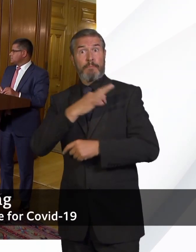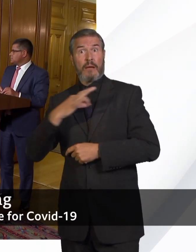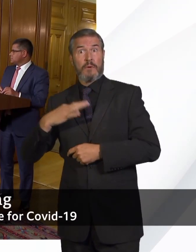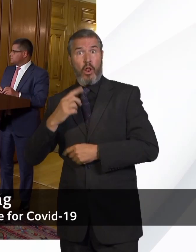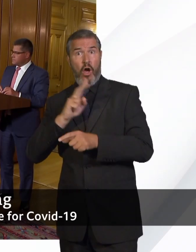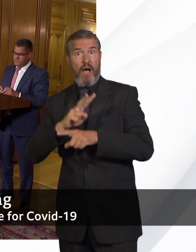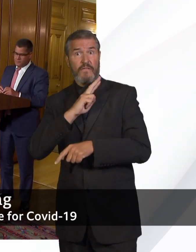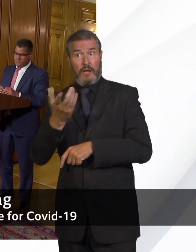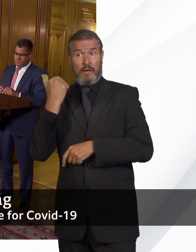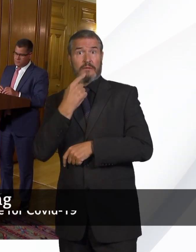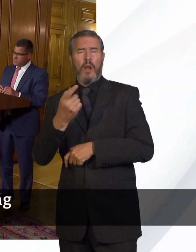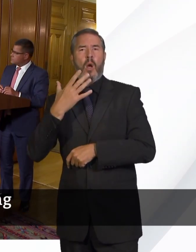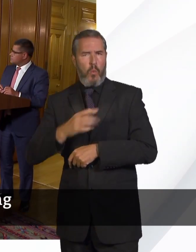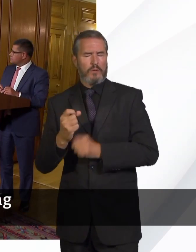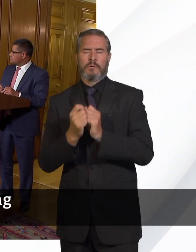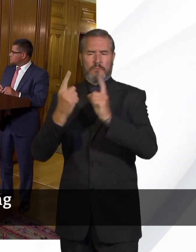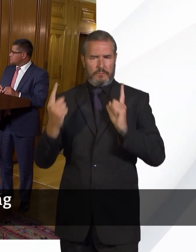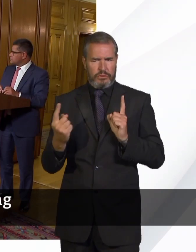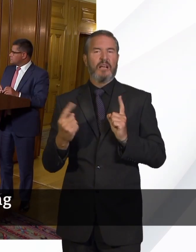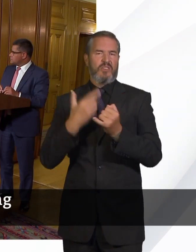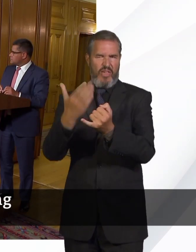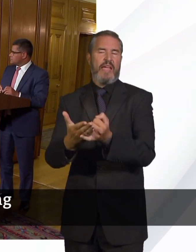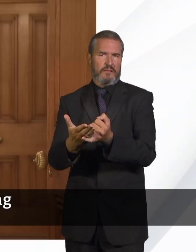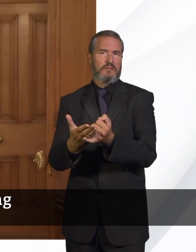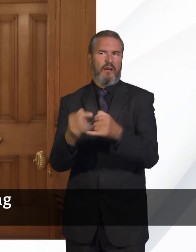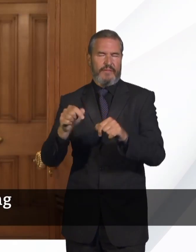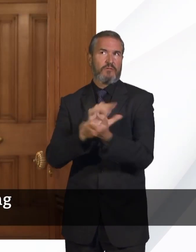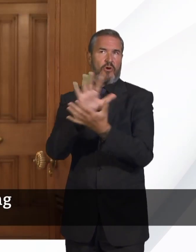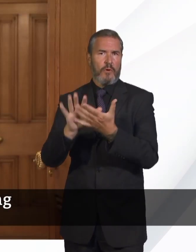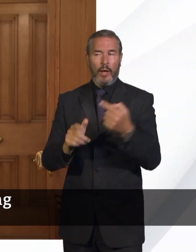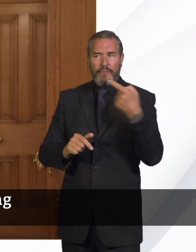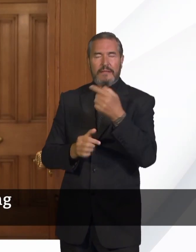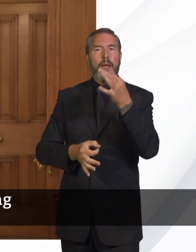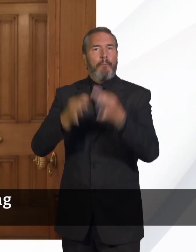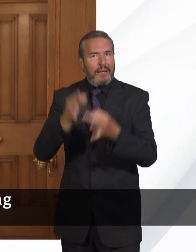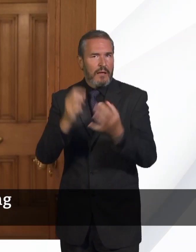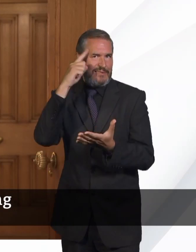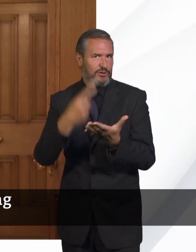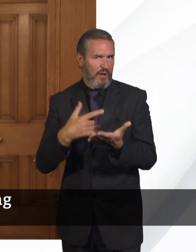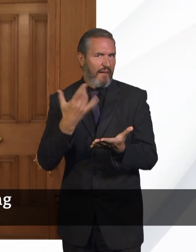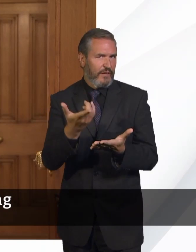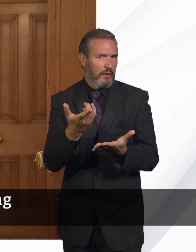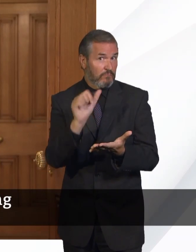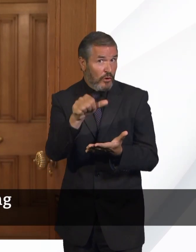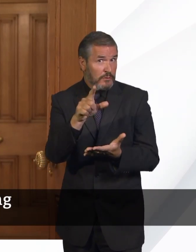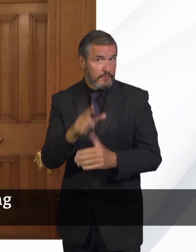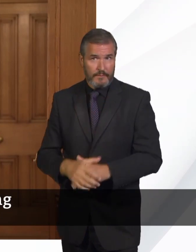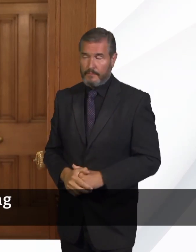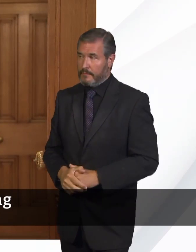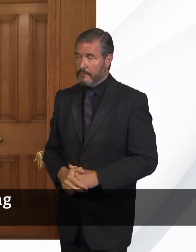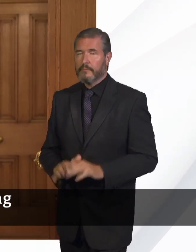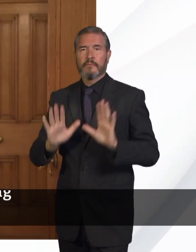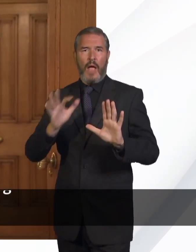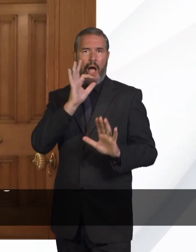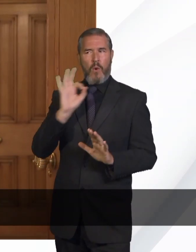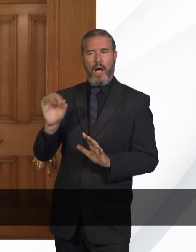epidemic. Ultimately, this is a political decision. Is that right? And against what metrics will you make that decision? I'll ask